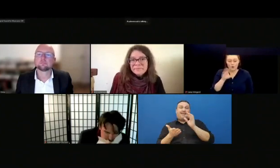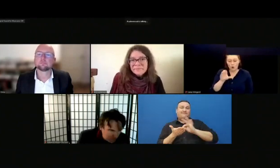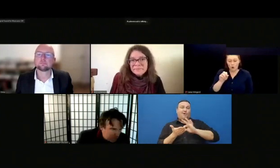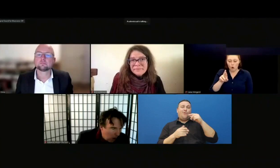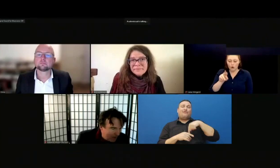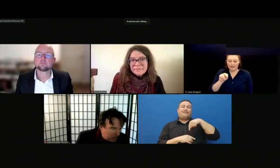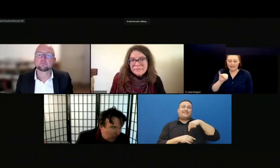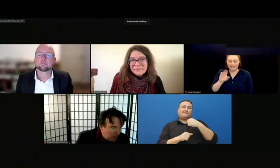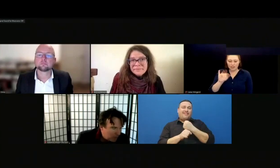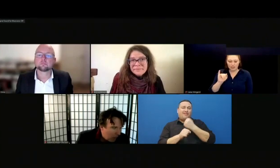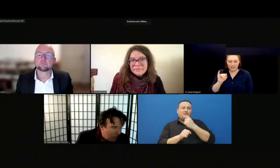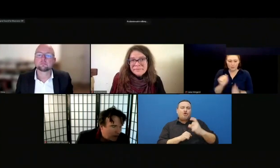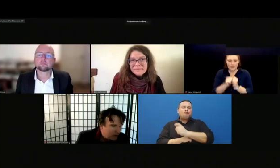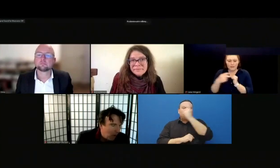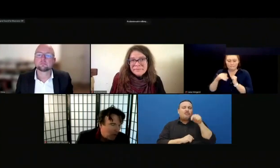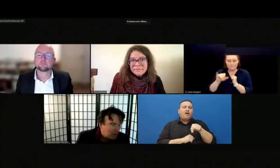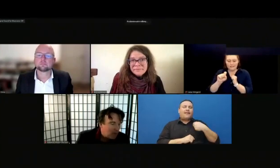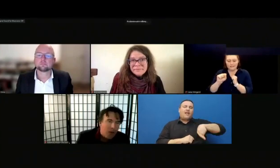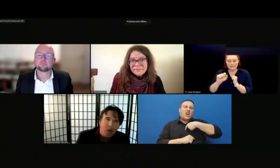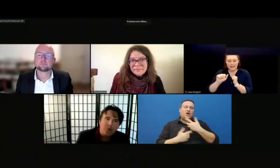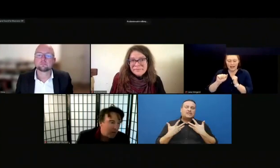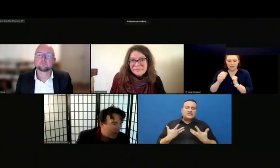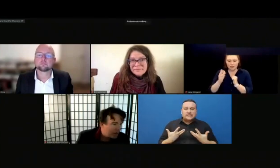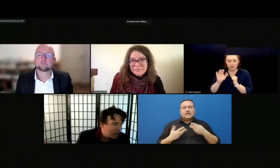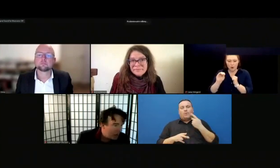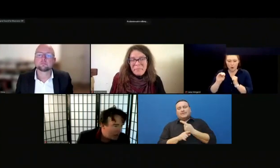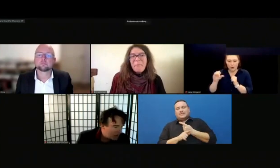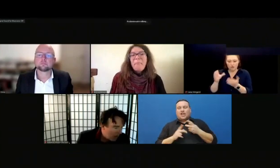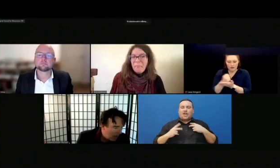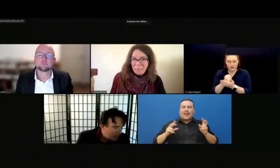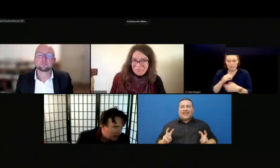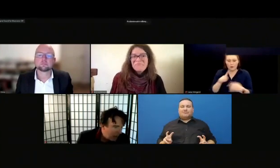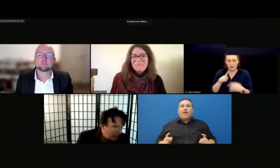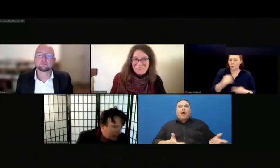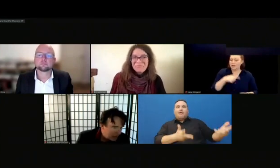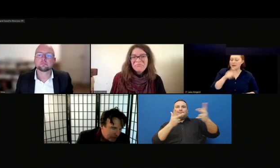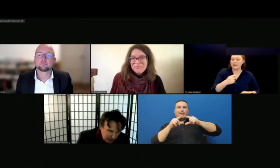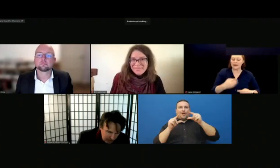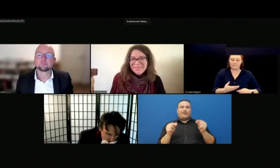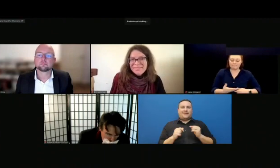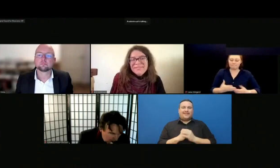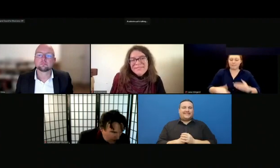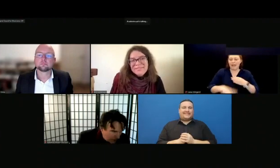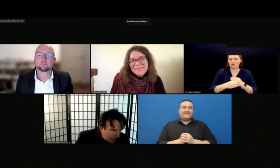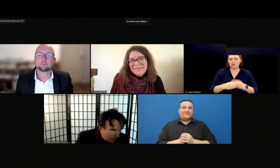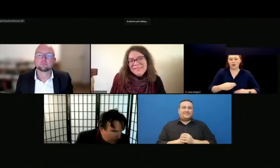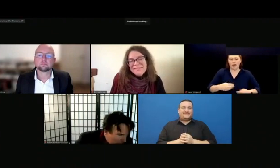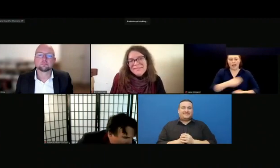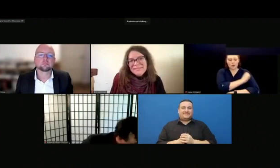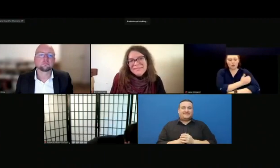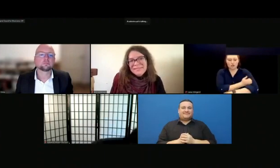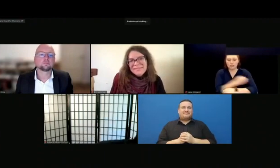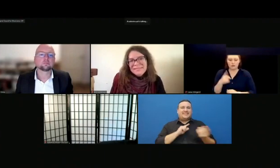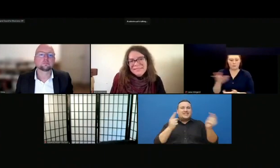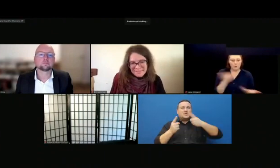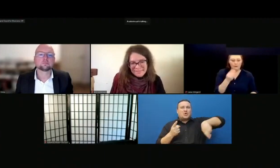to the office on the days when we needed an extra charge. Our challenging